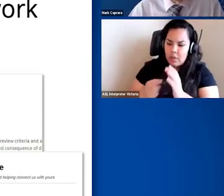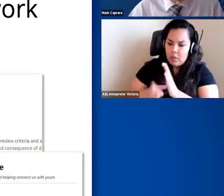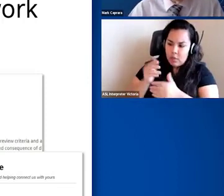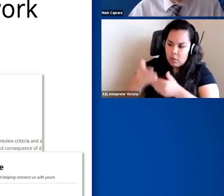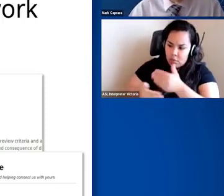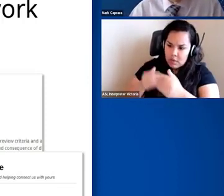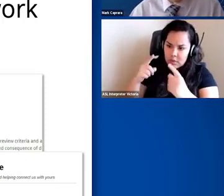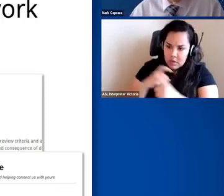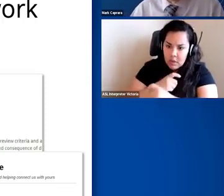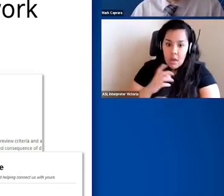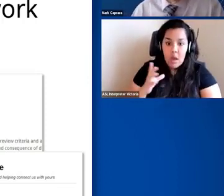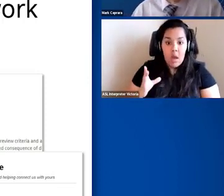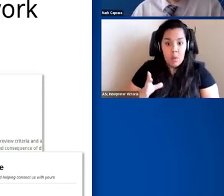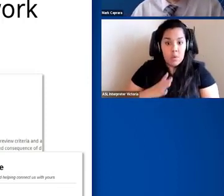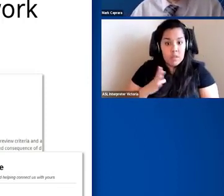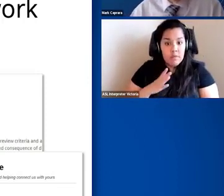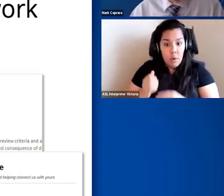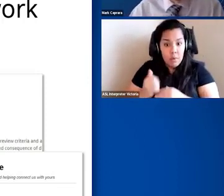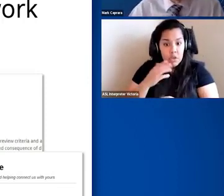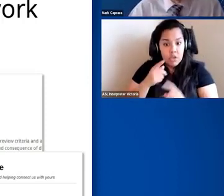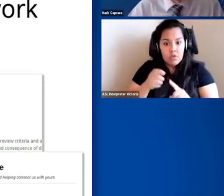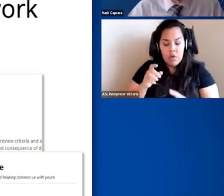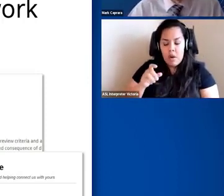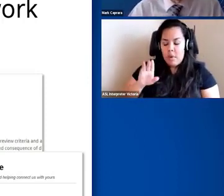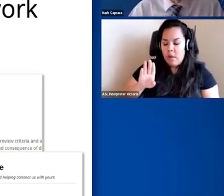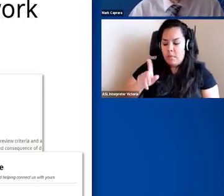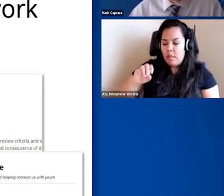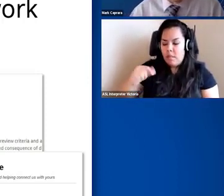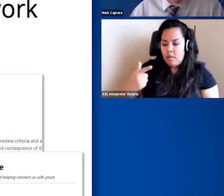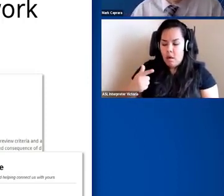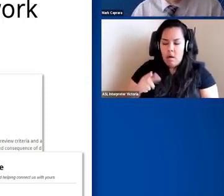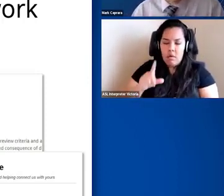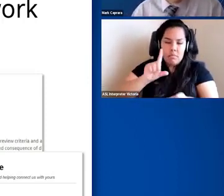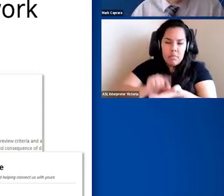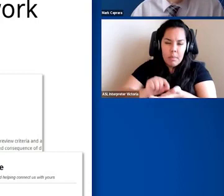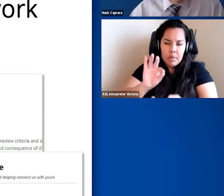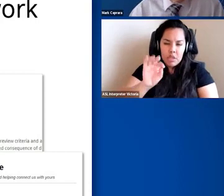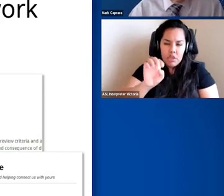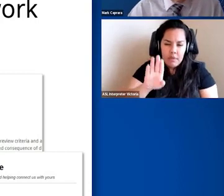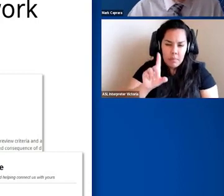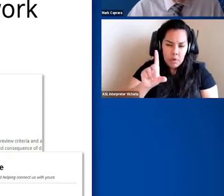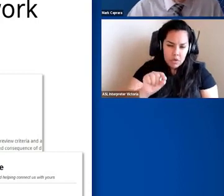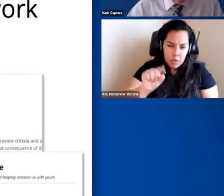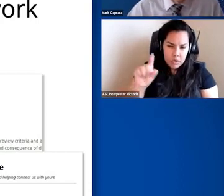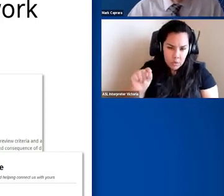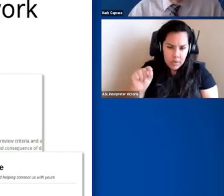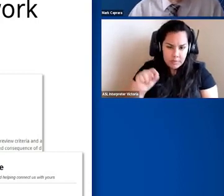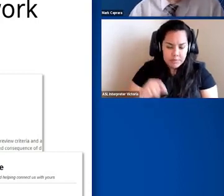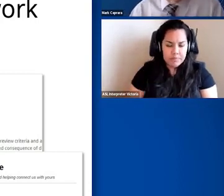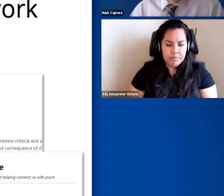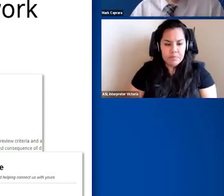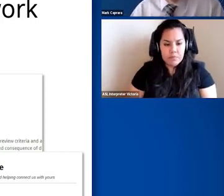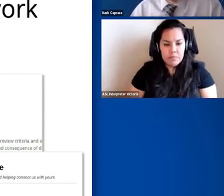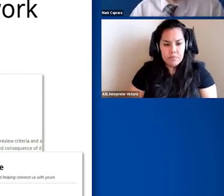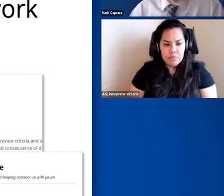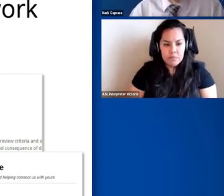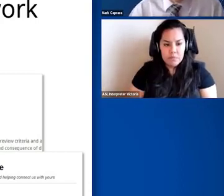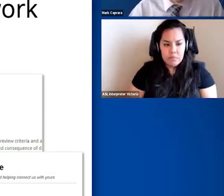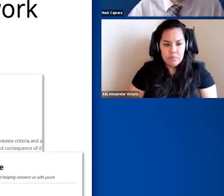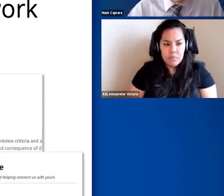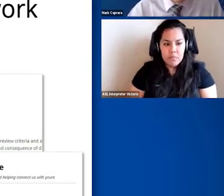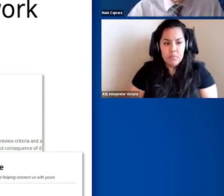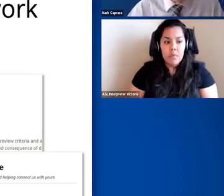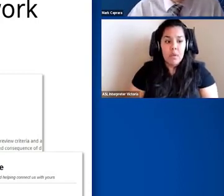community input was issued by a blog that was published in February of 2020. And we received